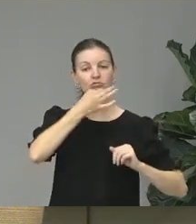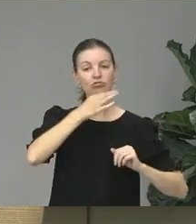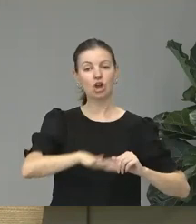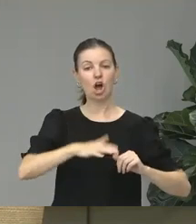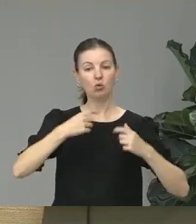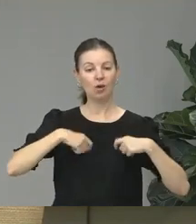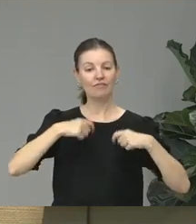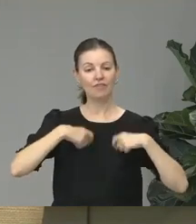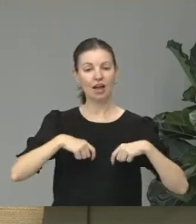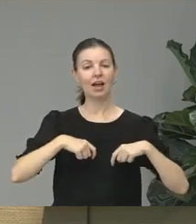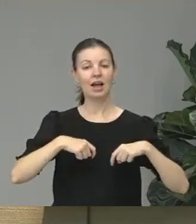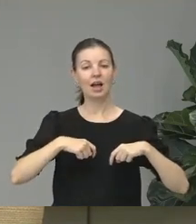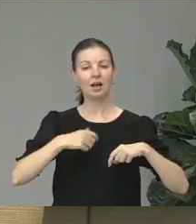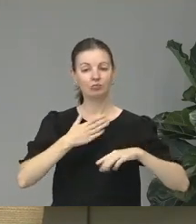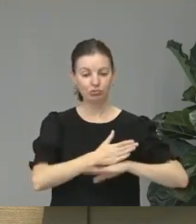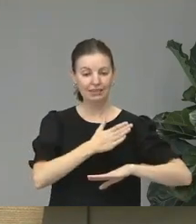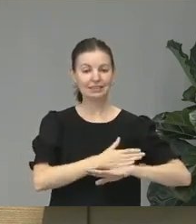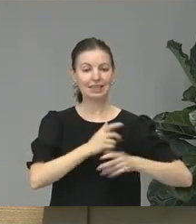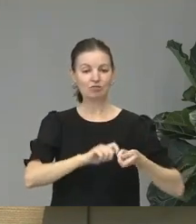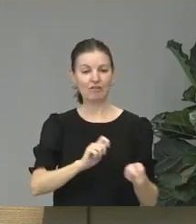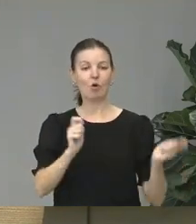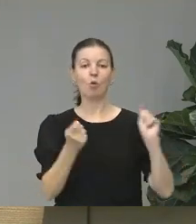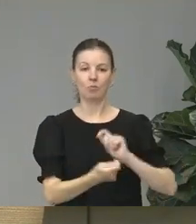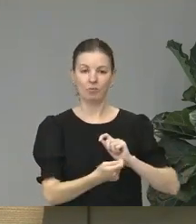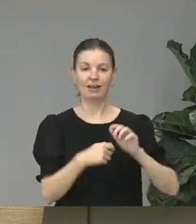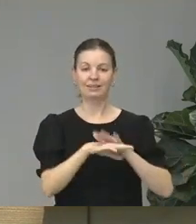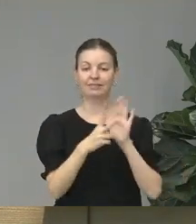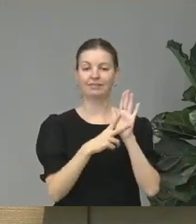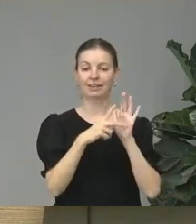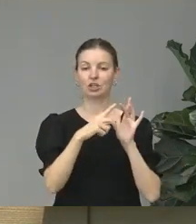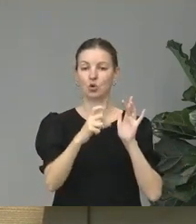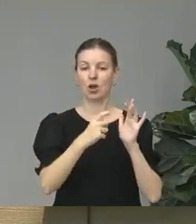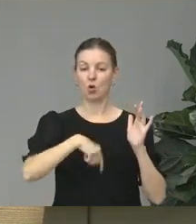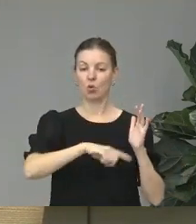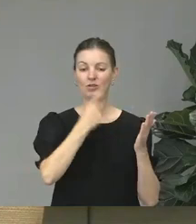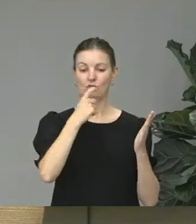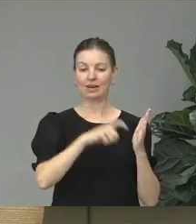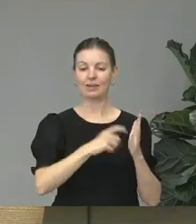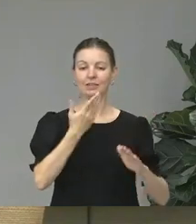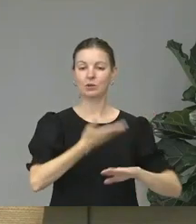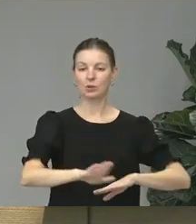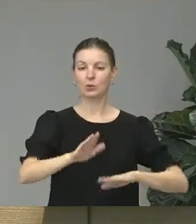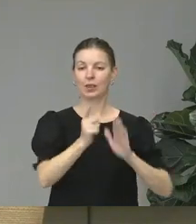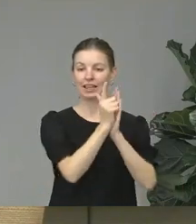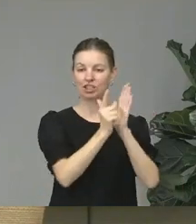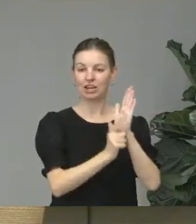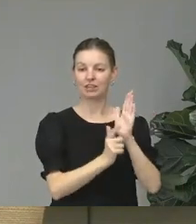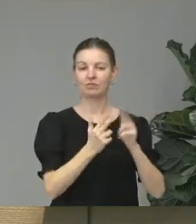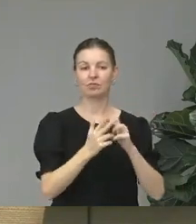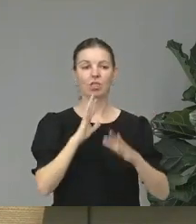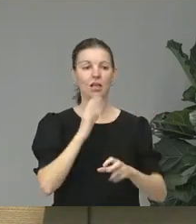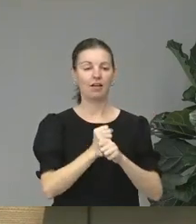practice reform in Victoria, we recommended new legislation that the government